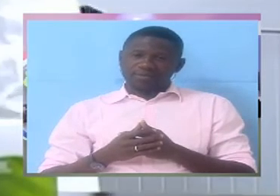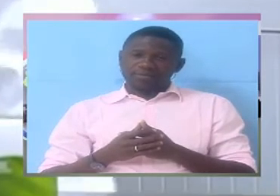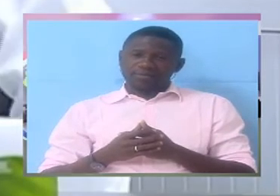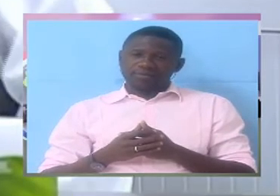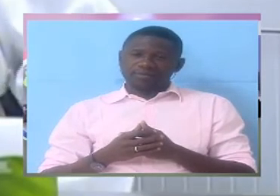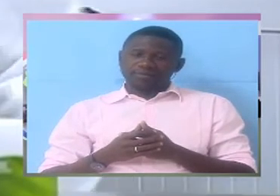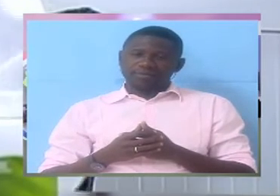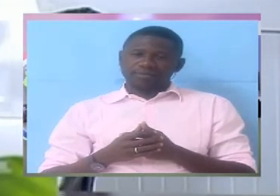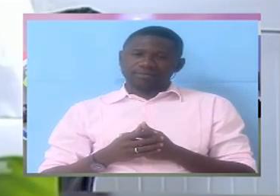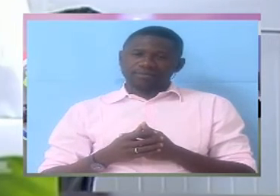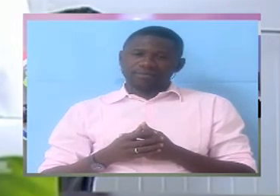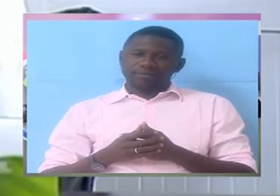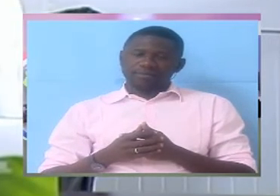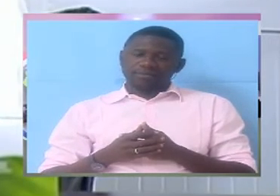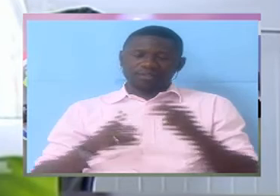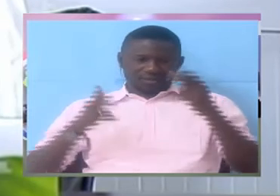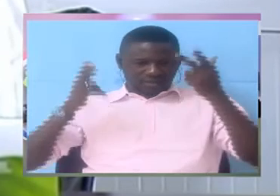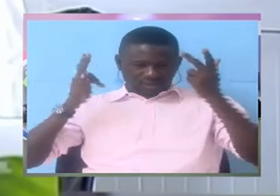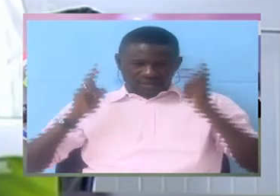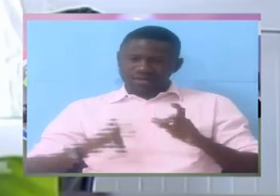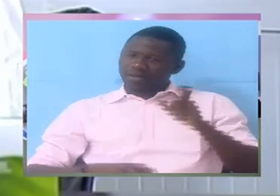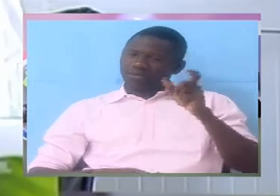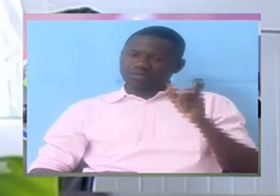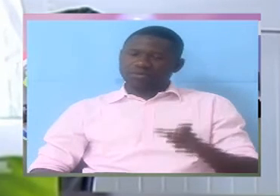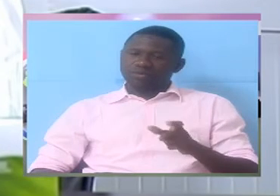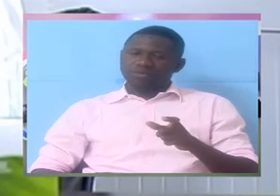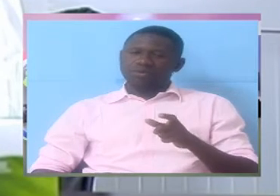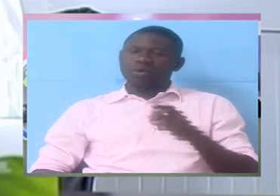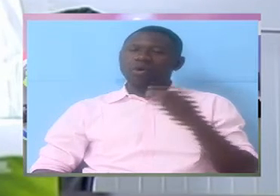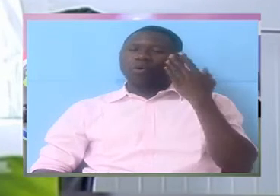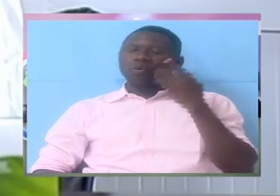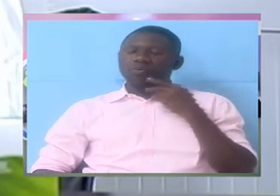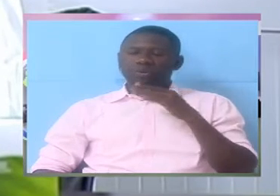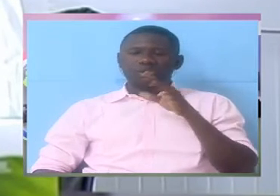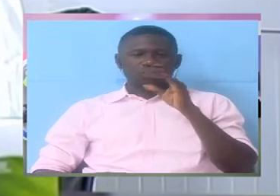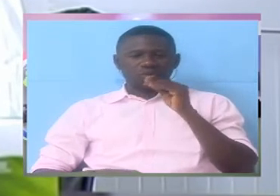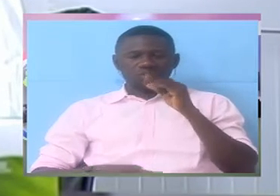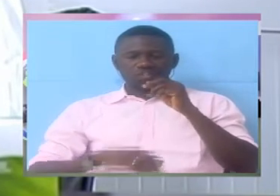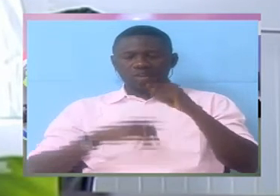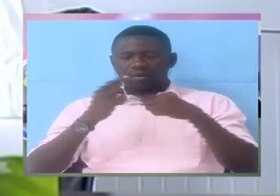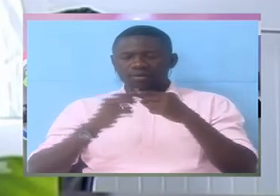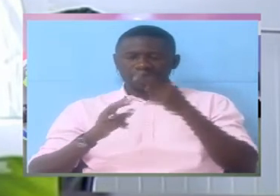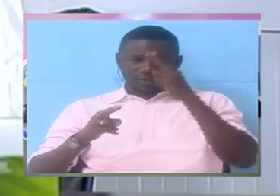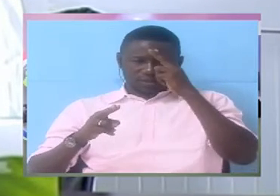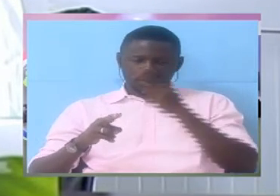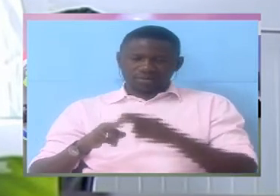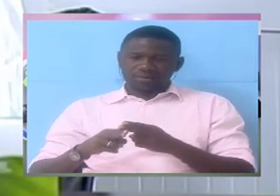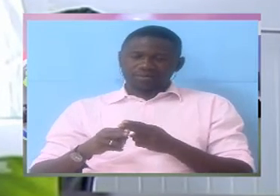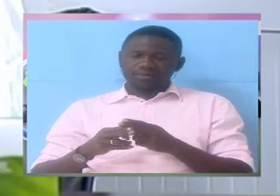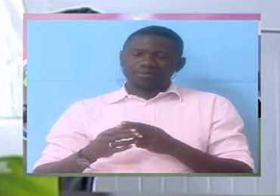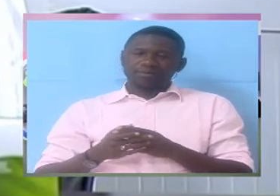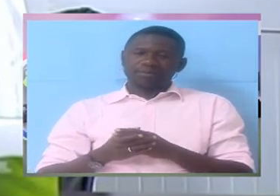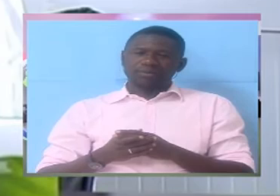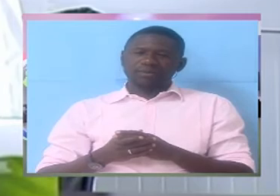Council. When we talk about discipline, please, it's a yes or a no answer. This is a